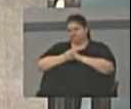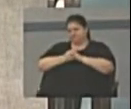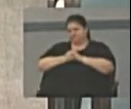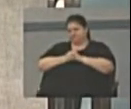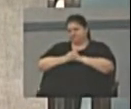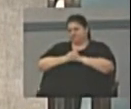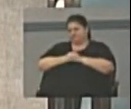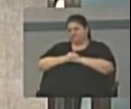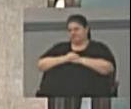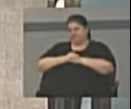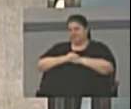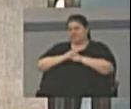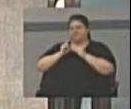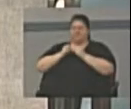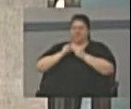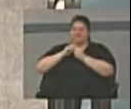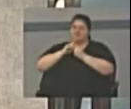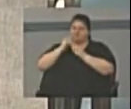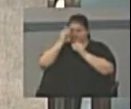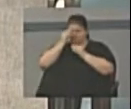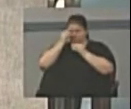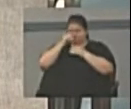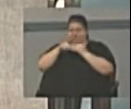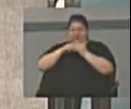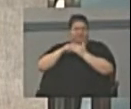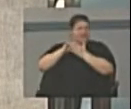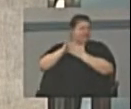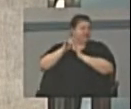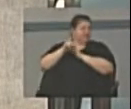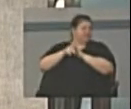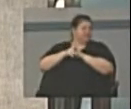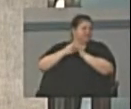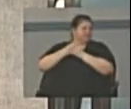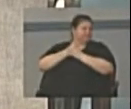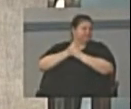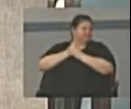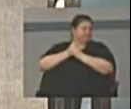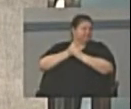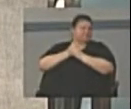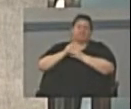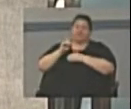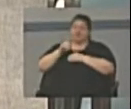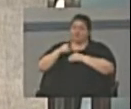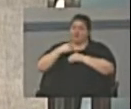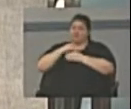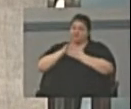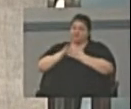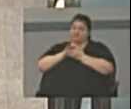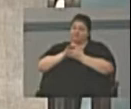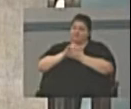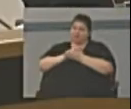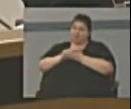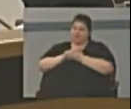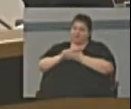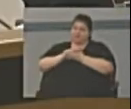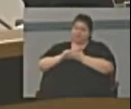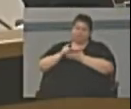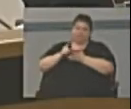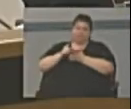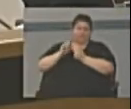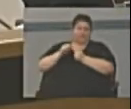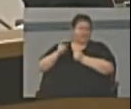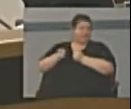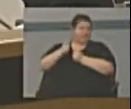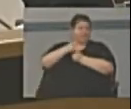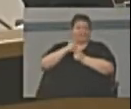the policy. Thank you very much, Mr. Chairman. Mr. McSini, do you have those in writing? Give them to Mr. Yes, Manzi. Sure. And can.